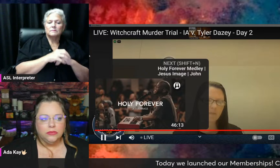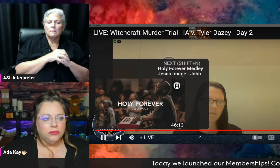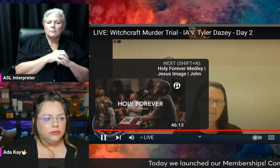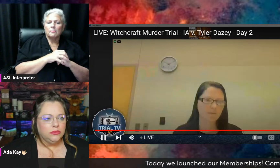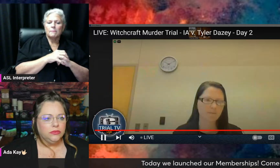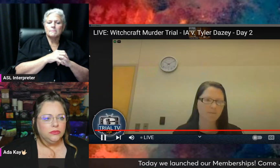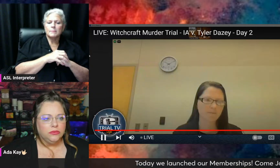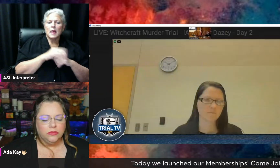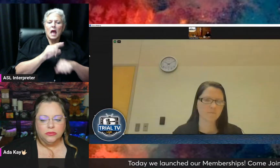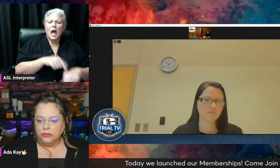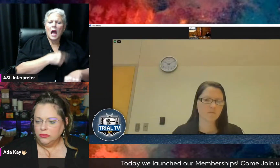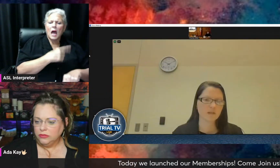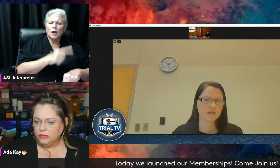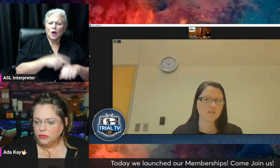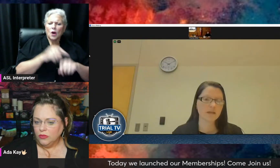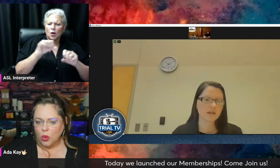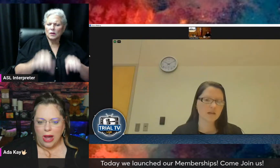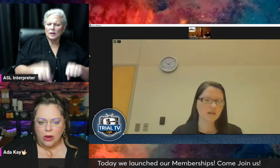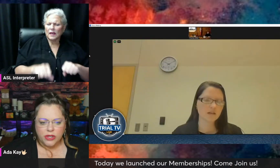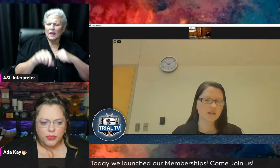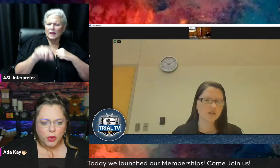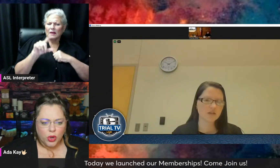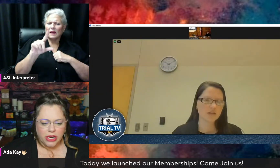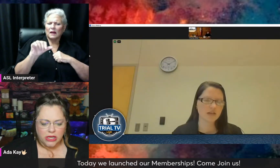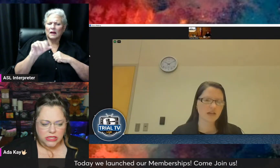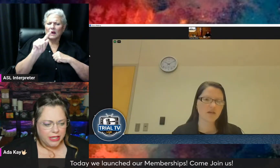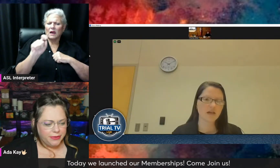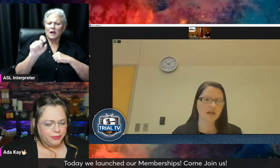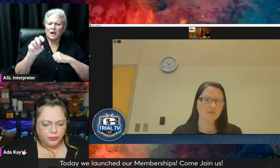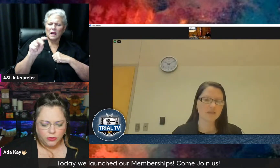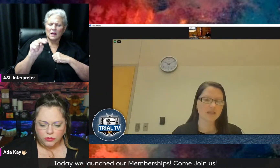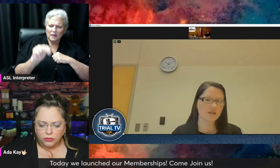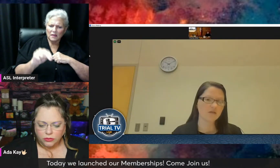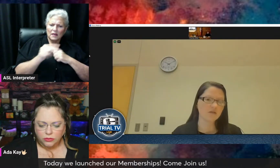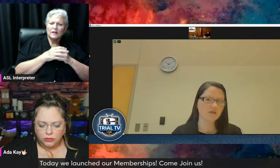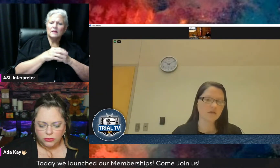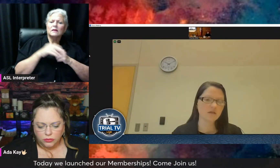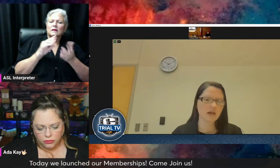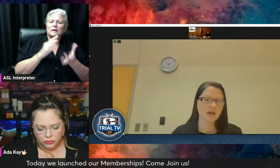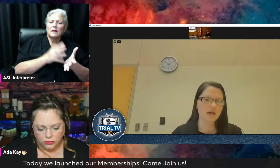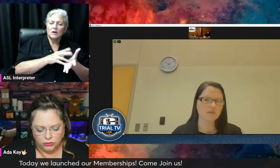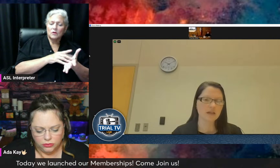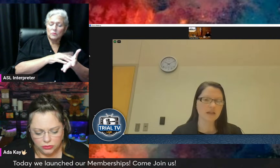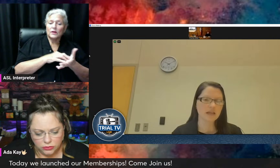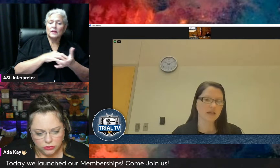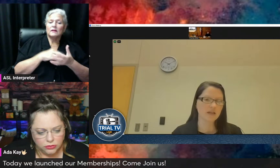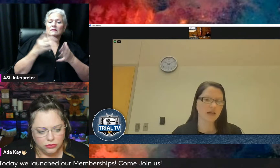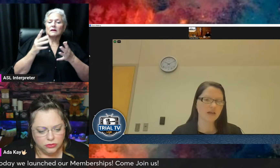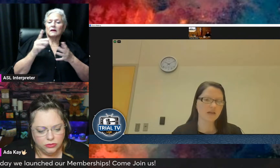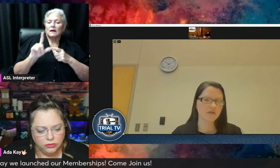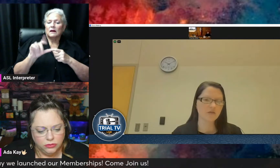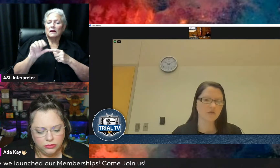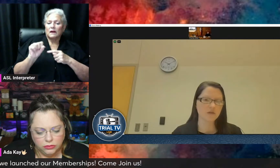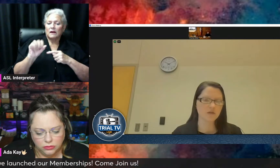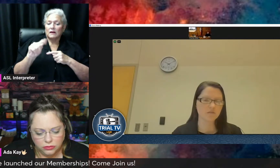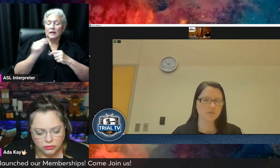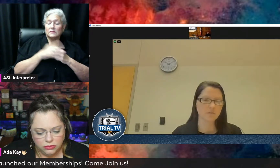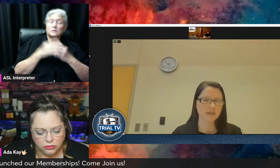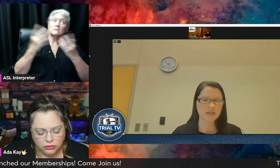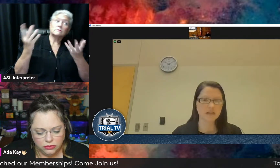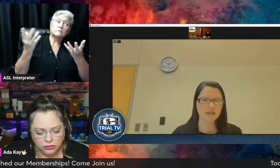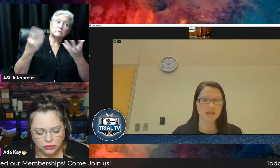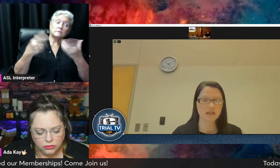print last? Depending Wow, on it's the pouring conditions outside. and how the item is handled, they can last